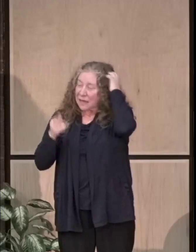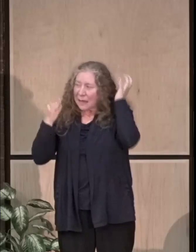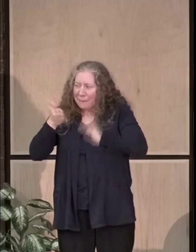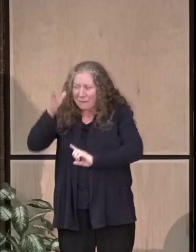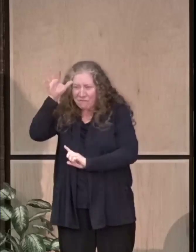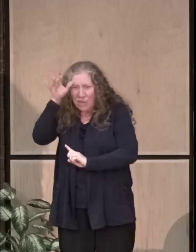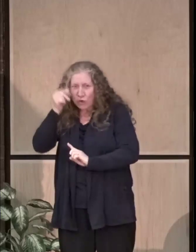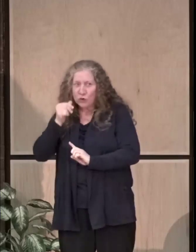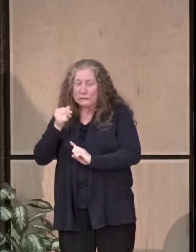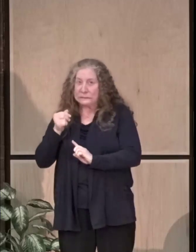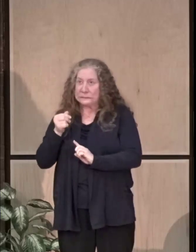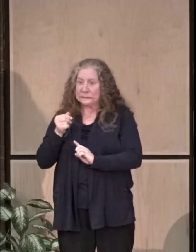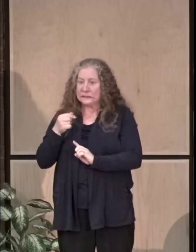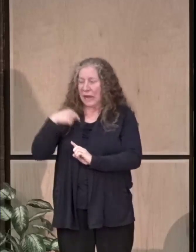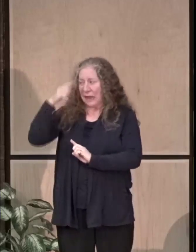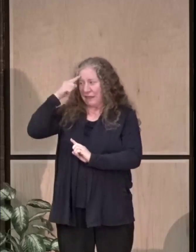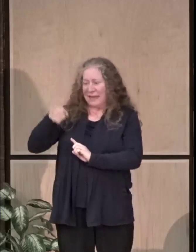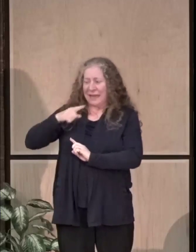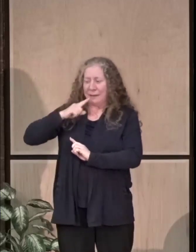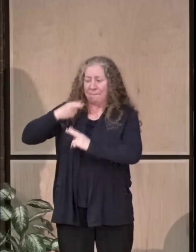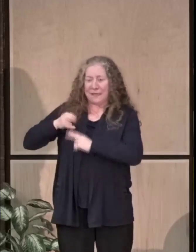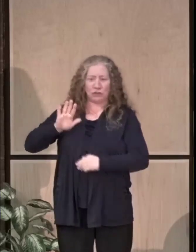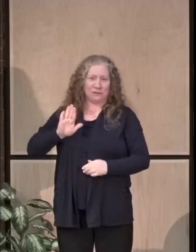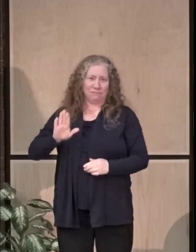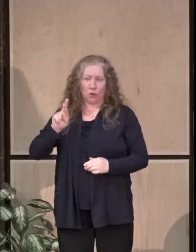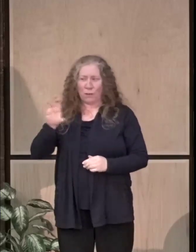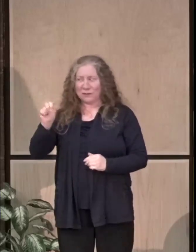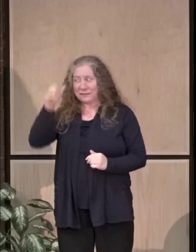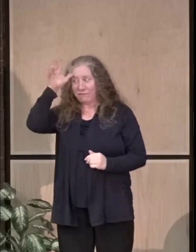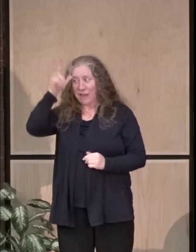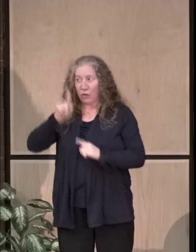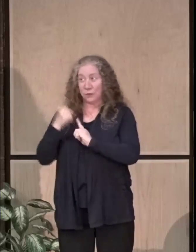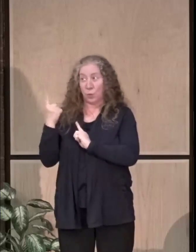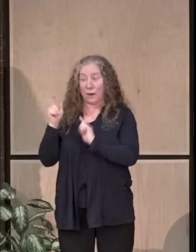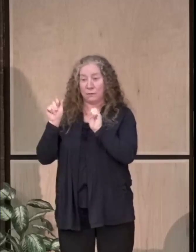father. I think his father was brought up as being maybe one of the point of contacts.